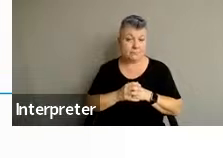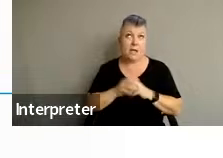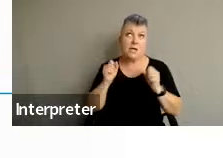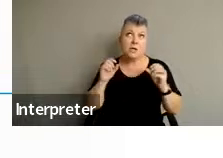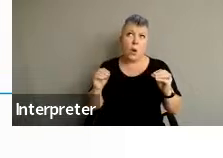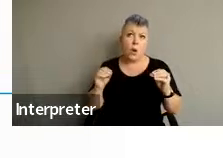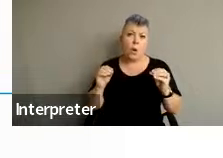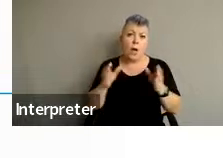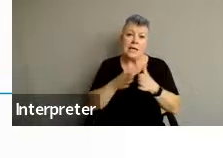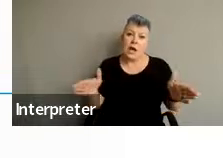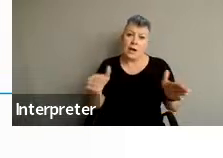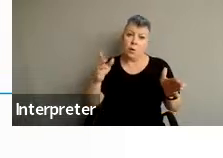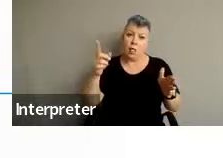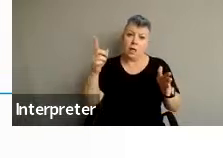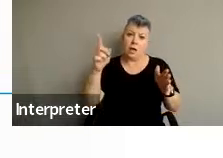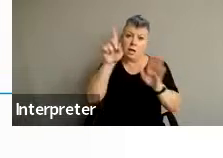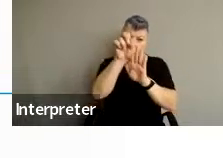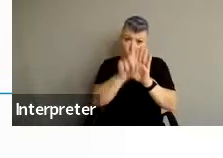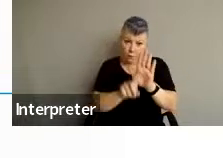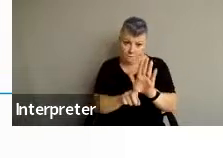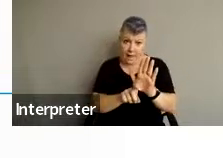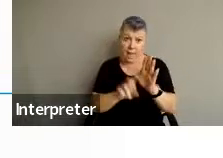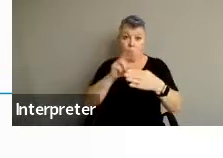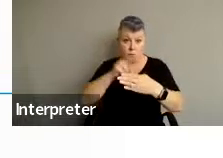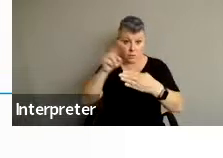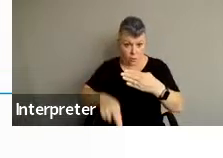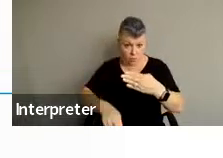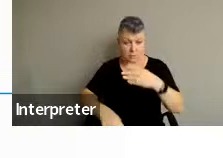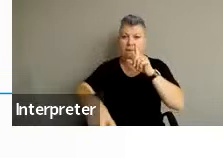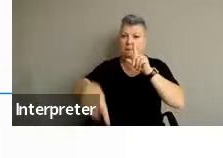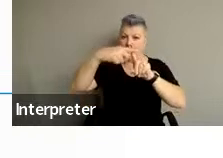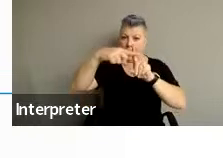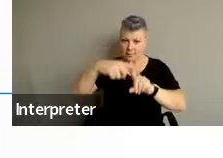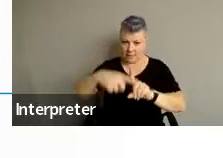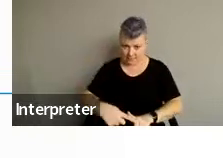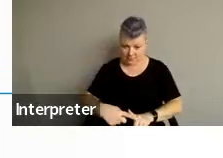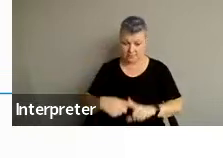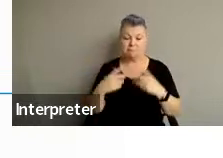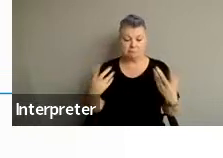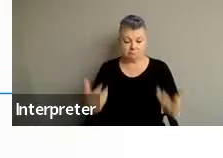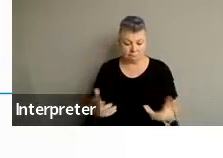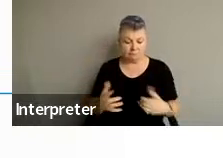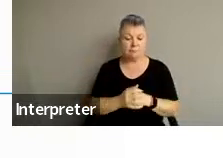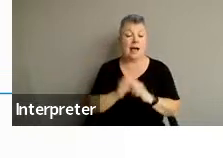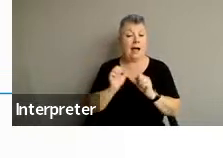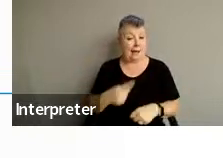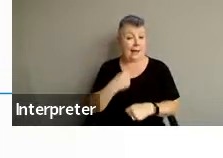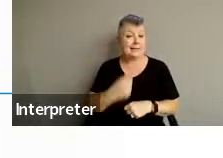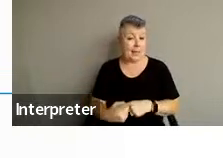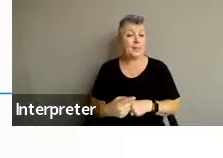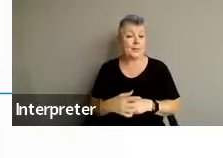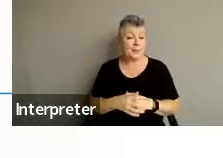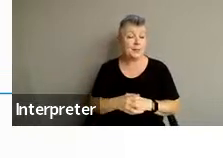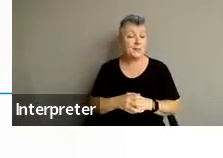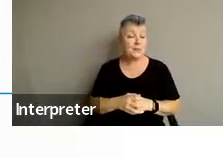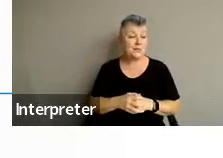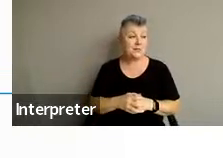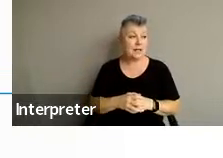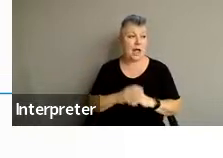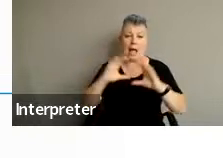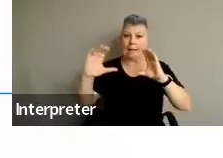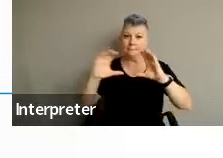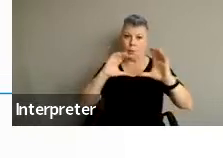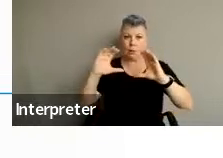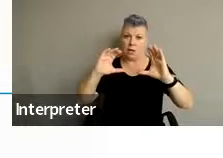So general survey results, the positives, I can say when I started doing this presentation years ago, communication